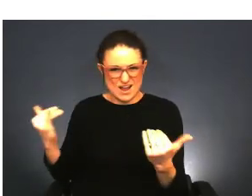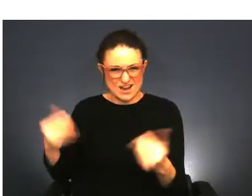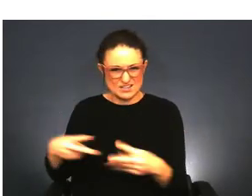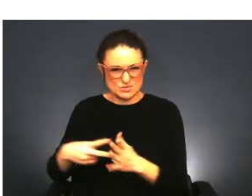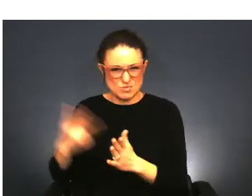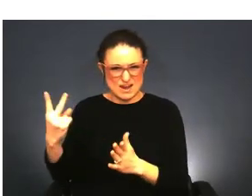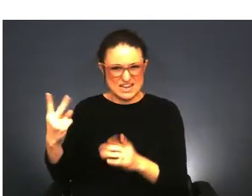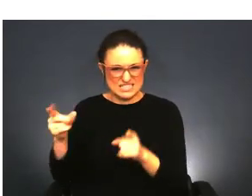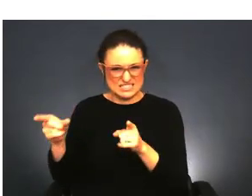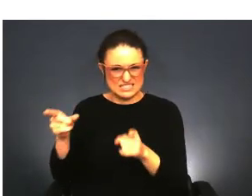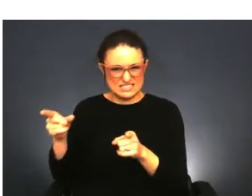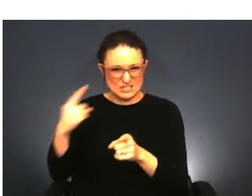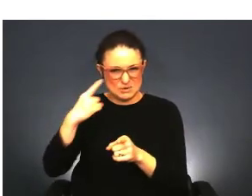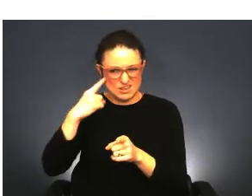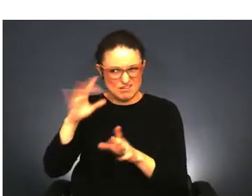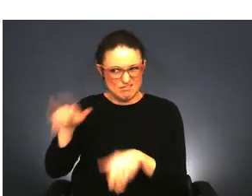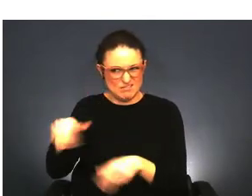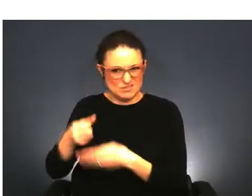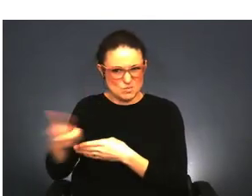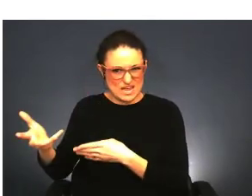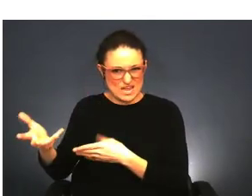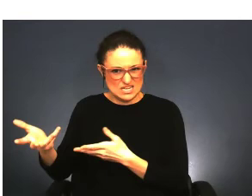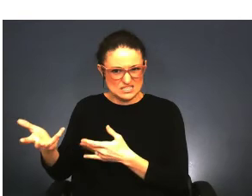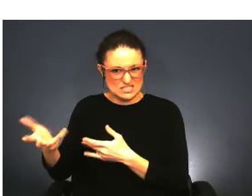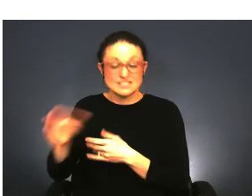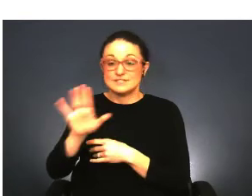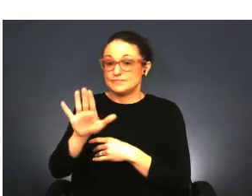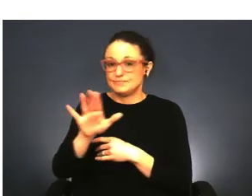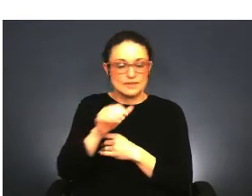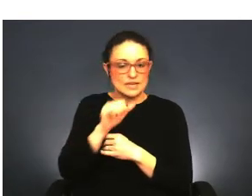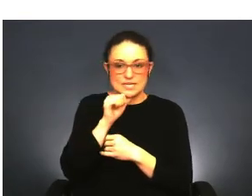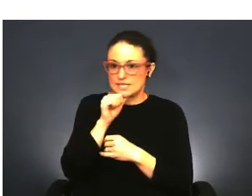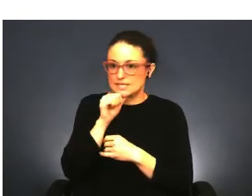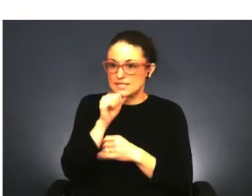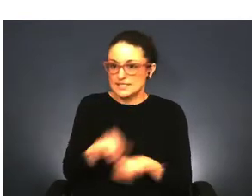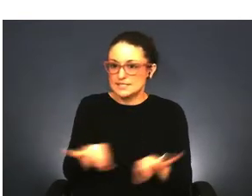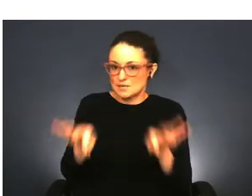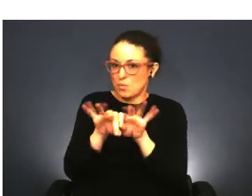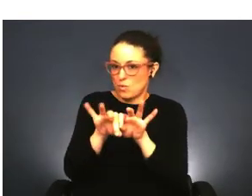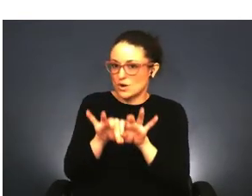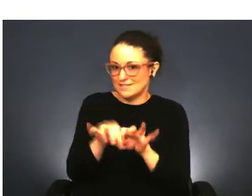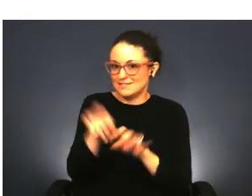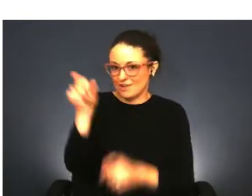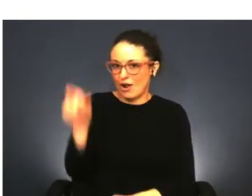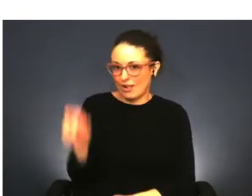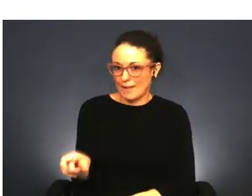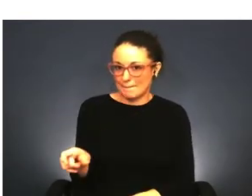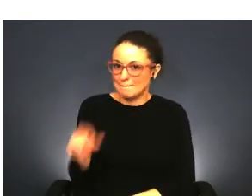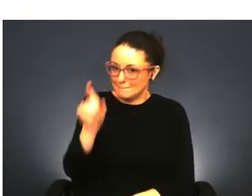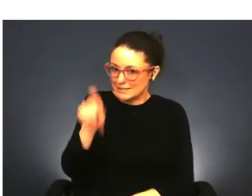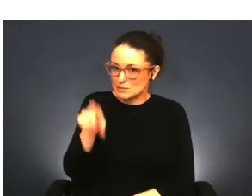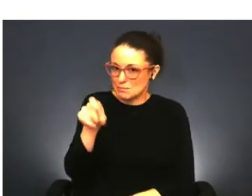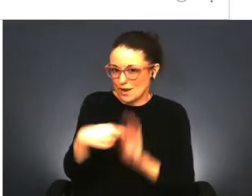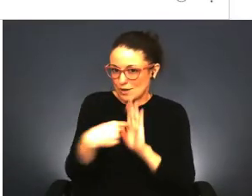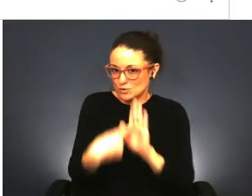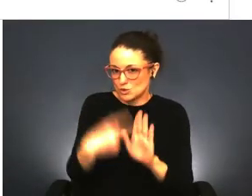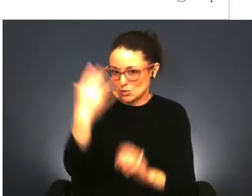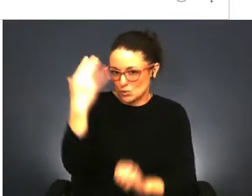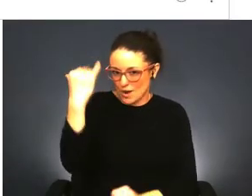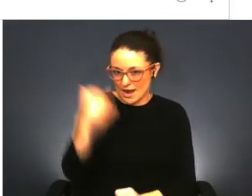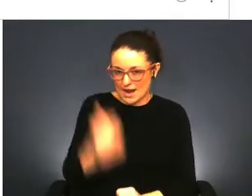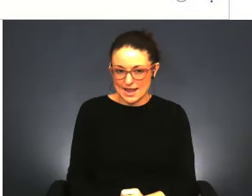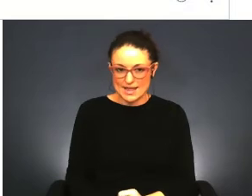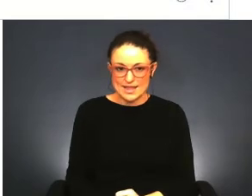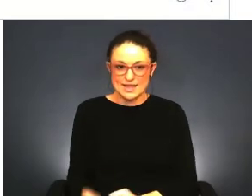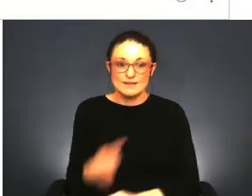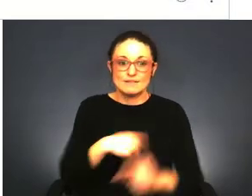this is a wasted column. I'm here to tell you that this is an important column, and I want to show you why. Go back to